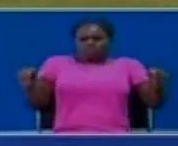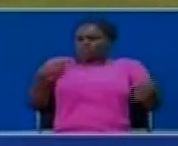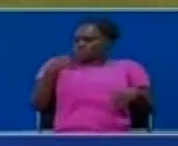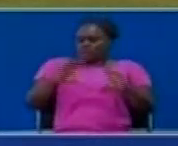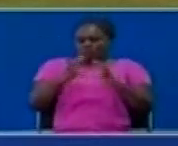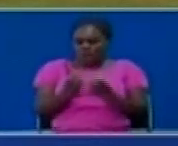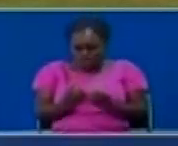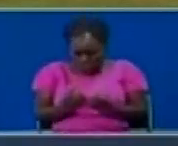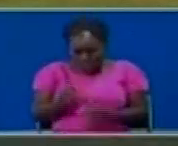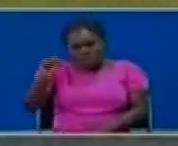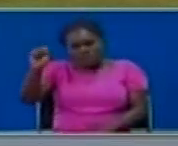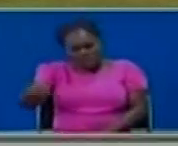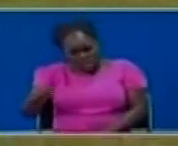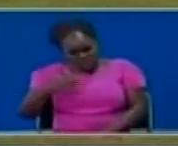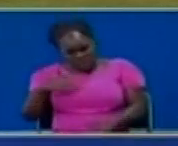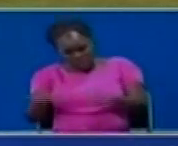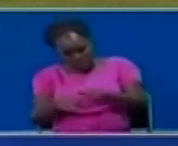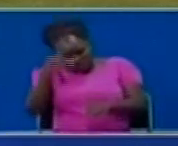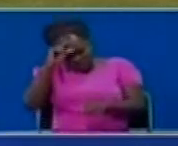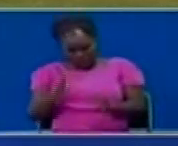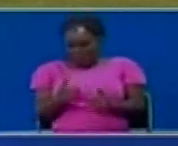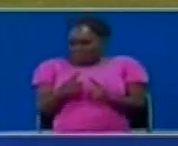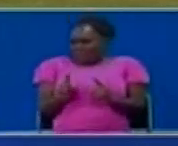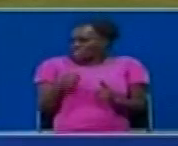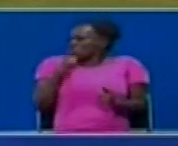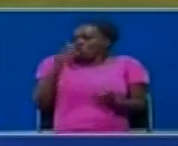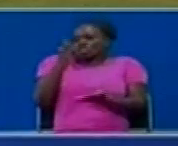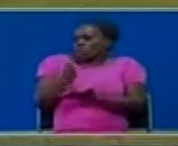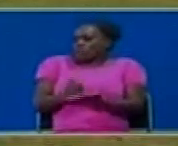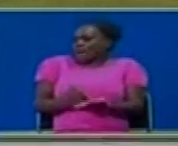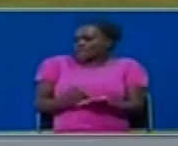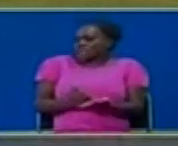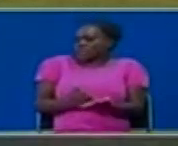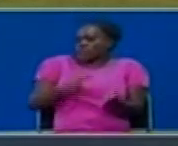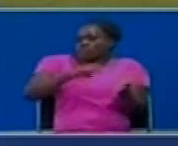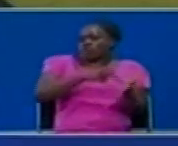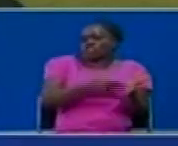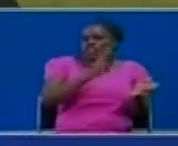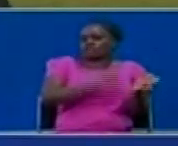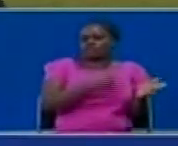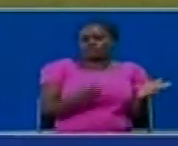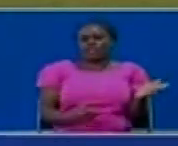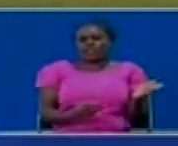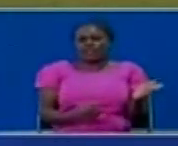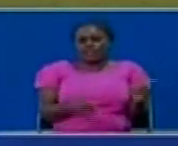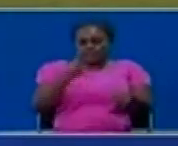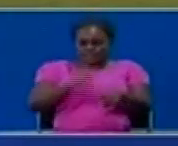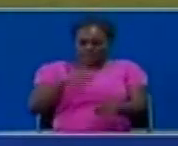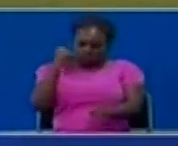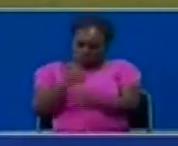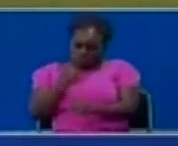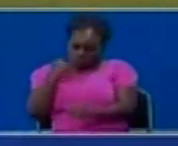world that yes, I was the deputy governor, but I was not part of those things that have failed. Even as we do